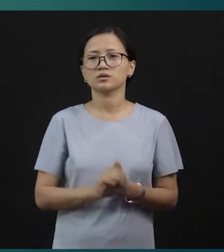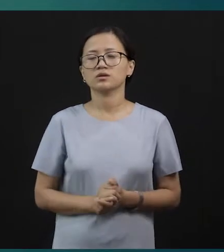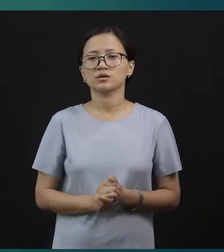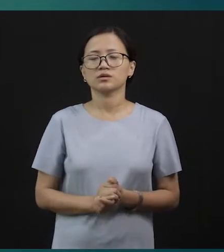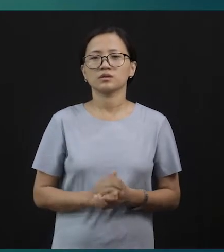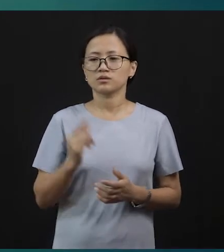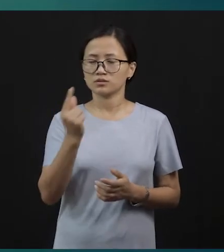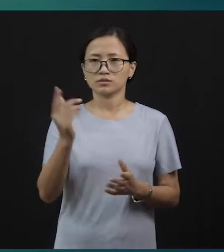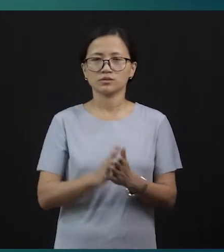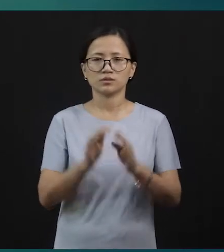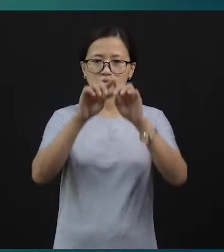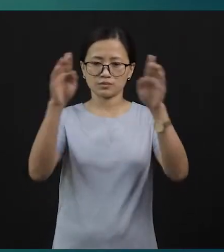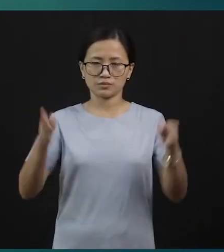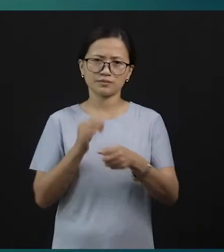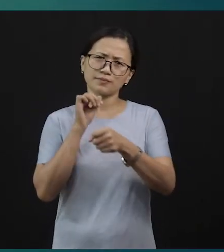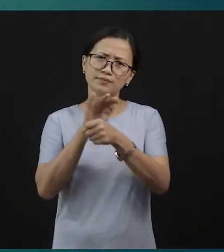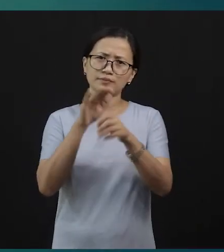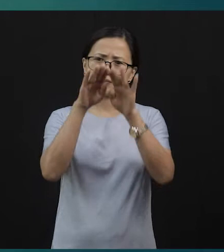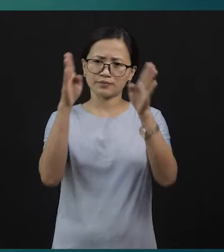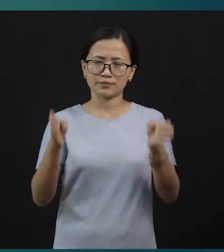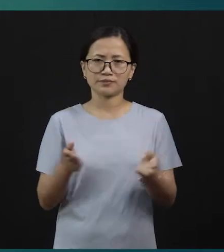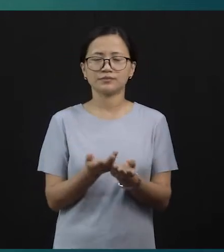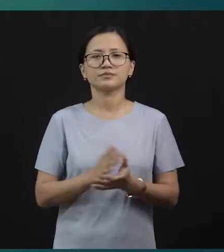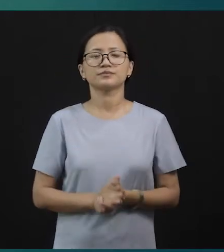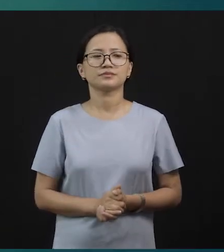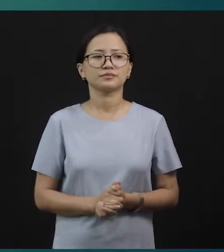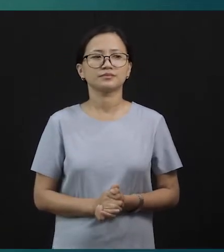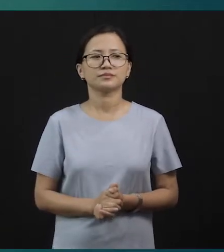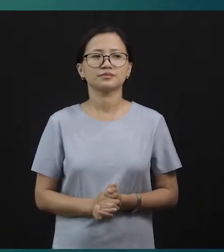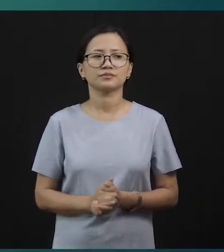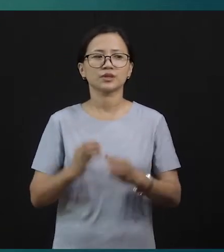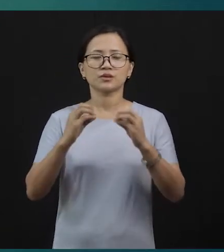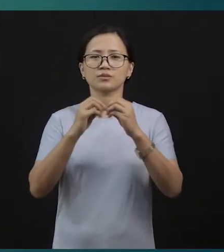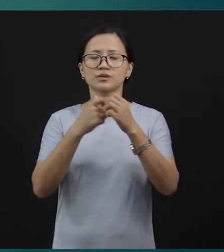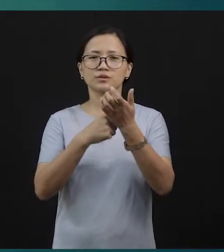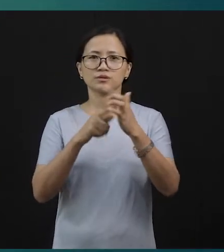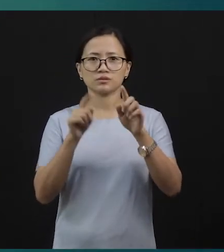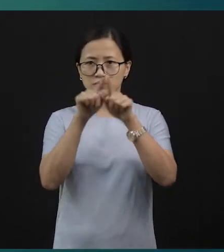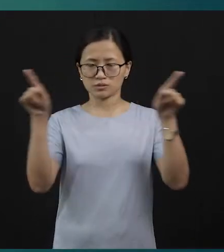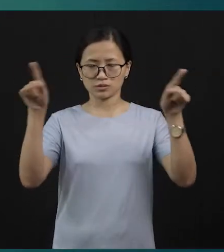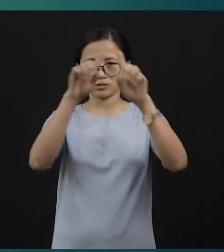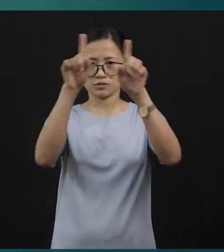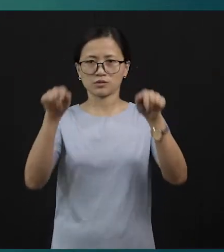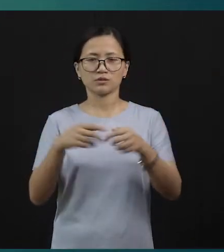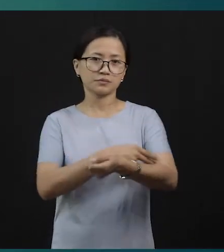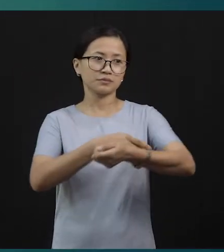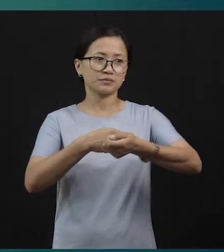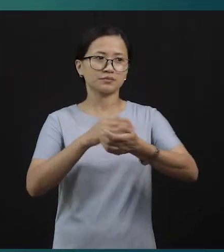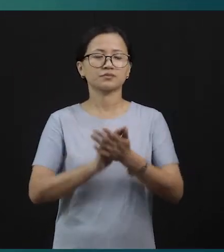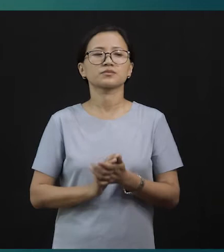of using a letterbox. Okay, this person is Bartholomew Dice. Okay, Bartholomew